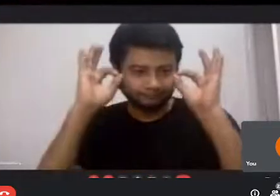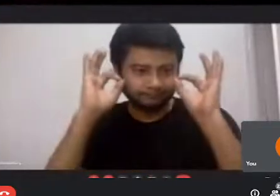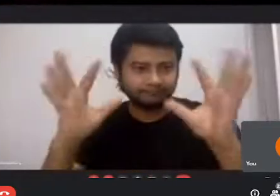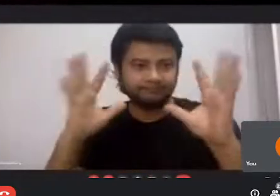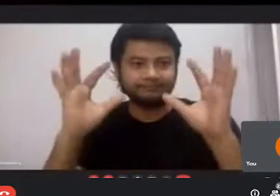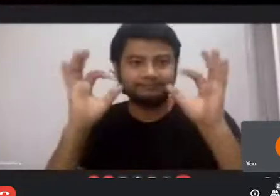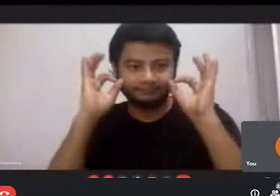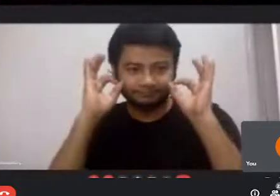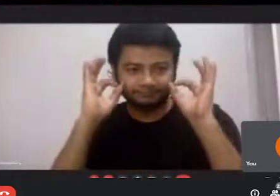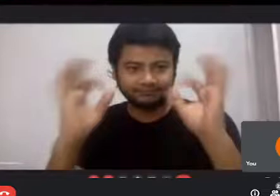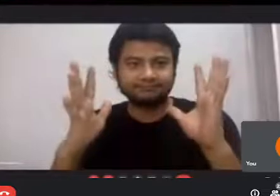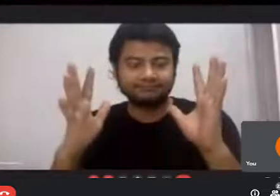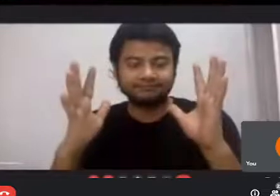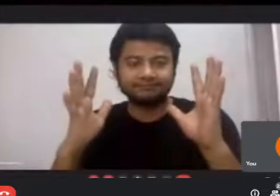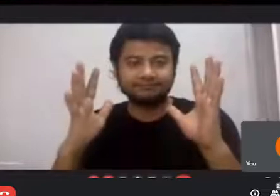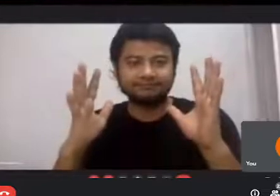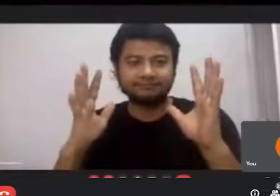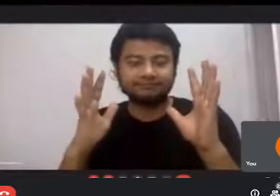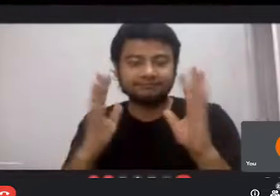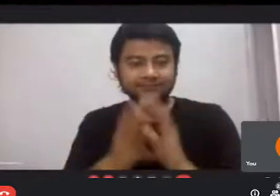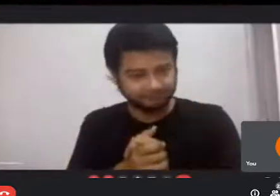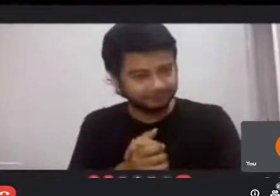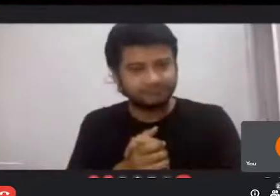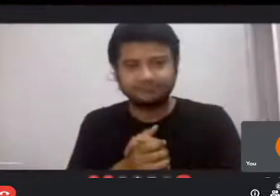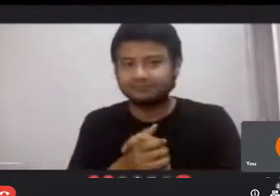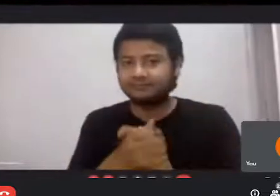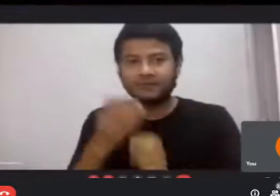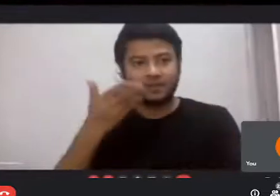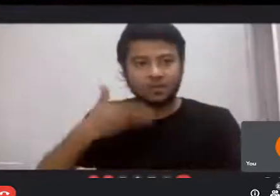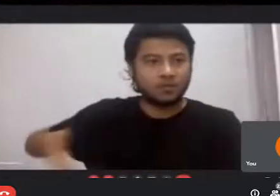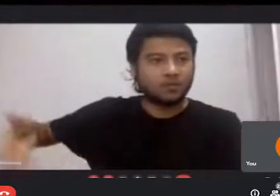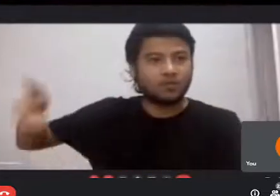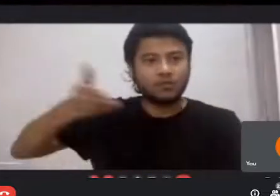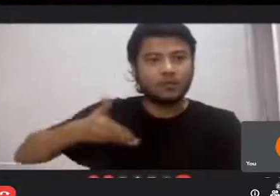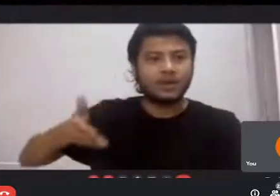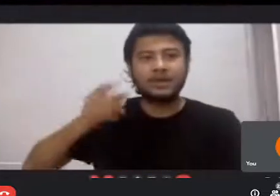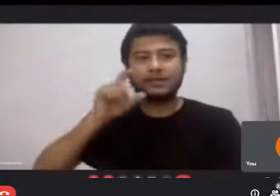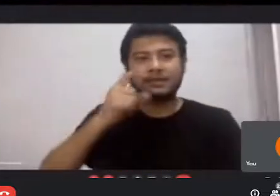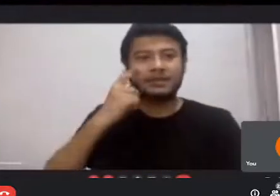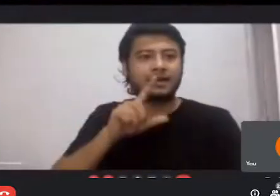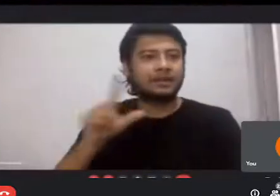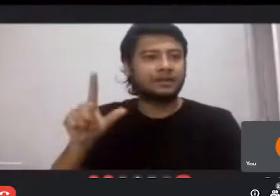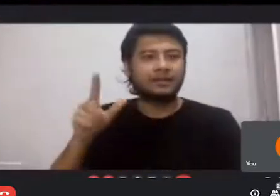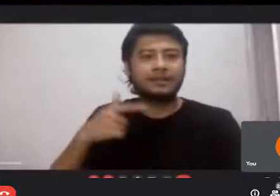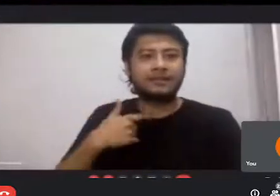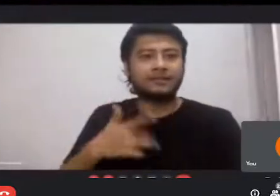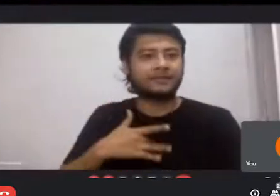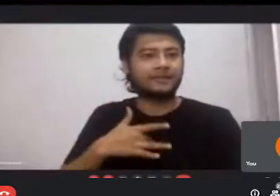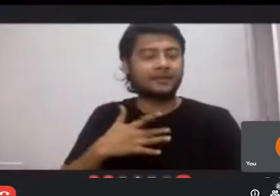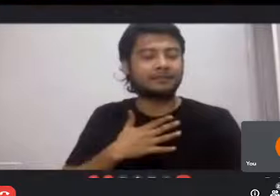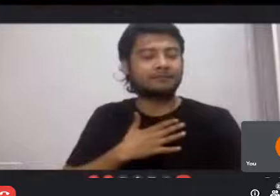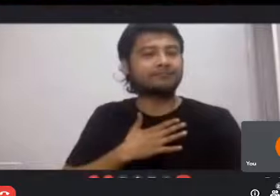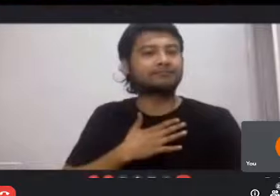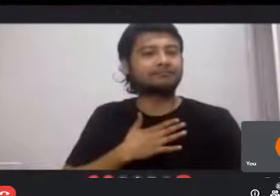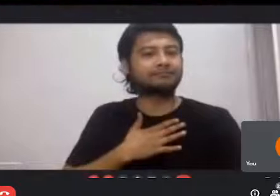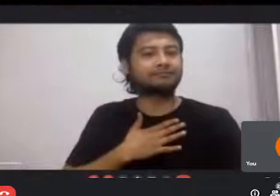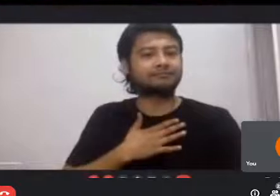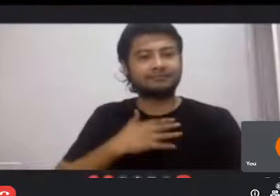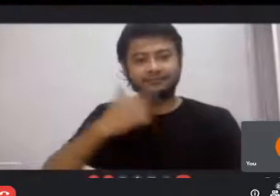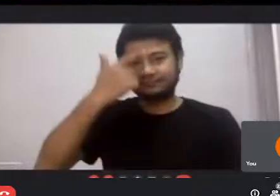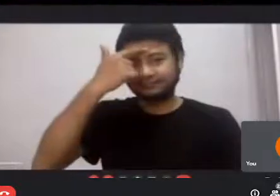presentation. We are very fortunate to know the various work you people have been